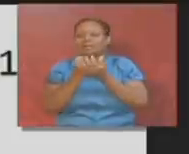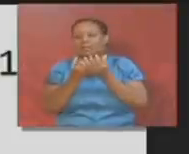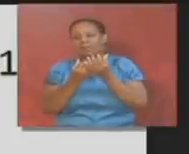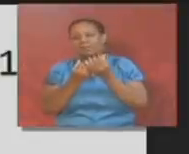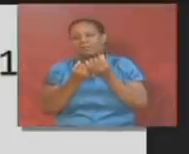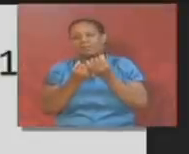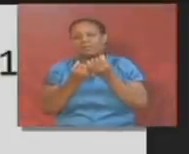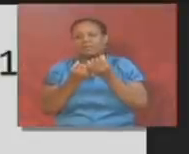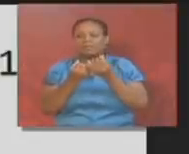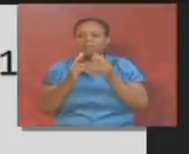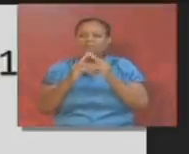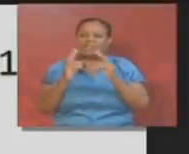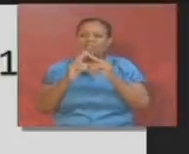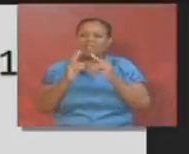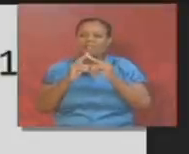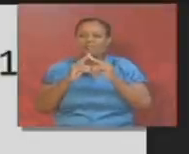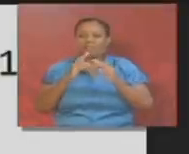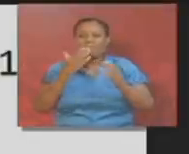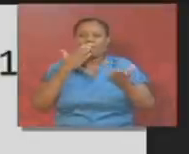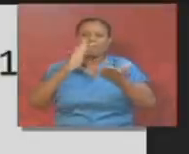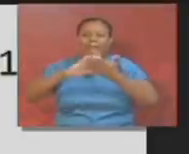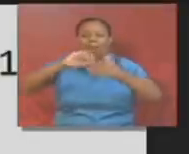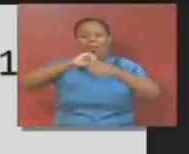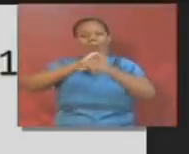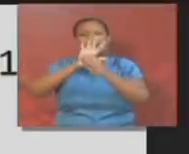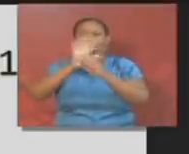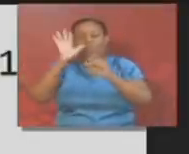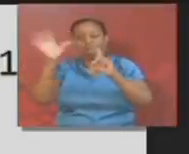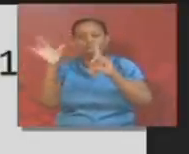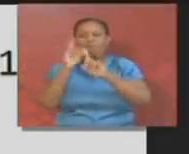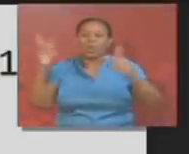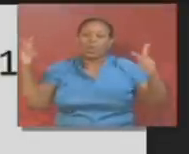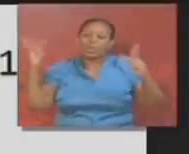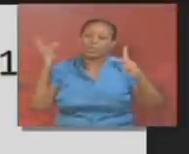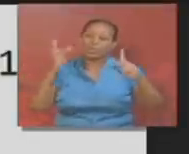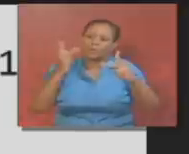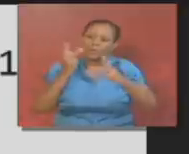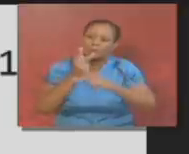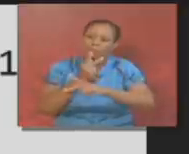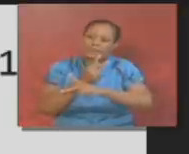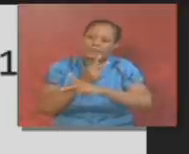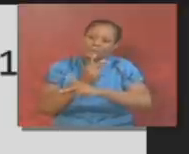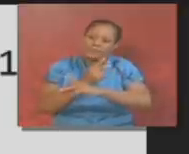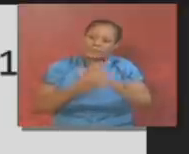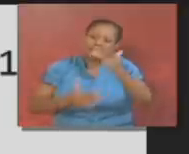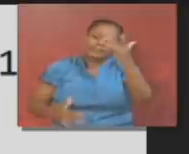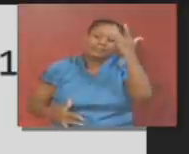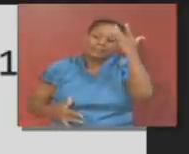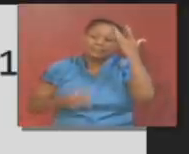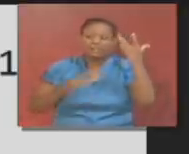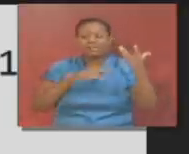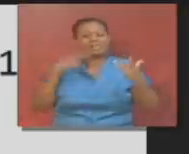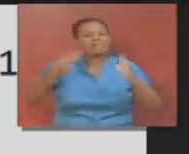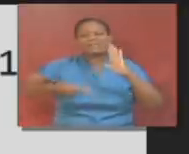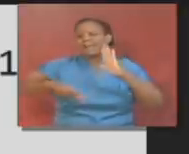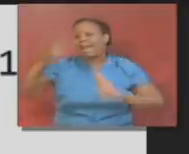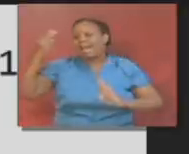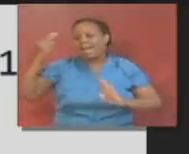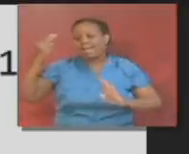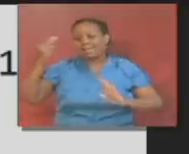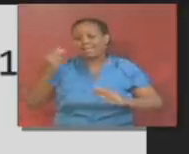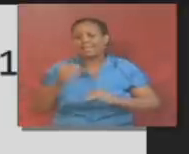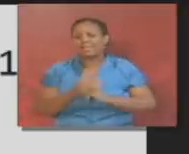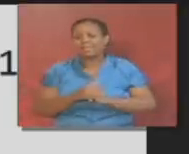severe infection, if you become infected with COVID, increases dramatically. There have been some recent additions, which are not on the